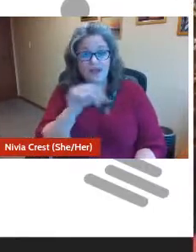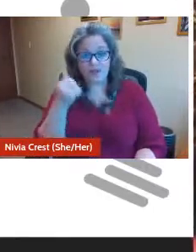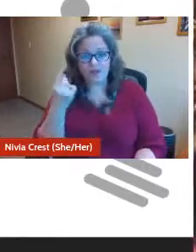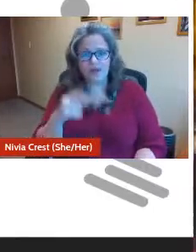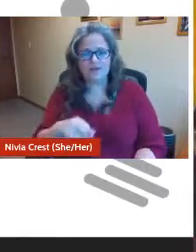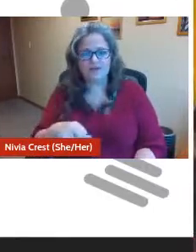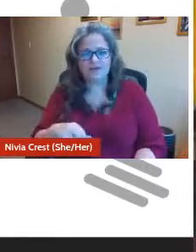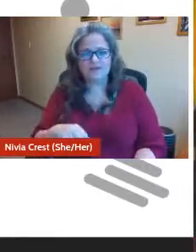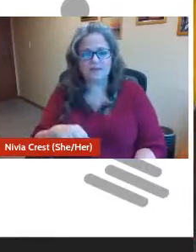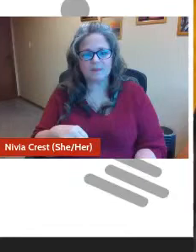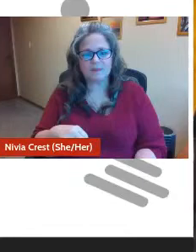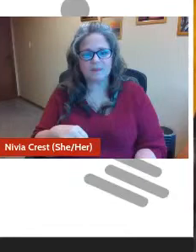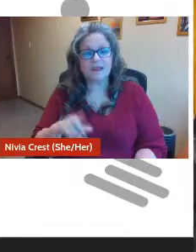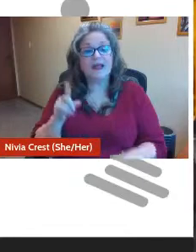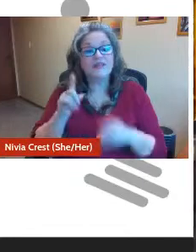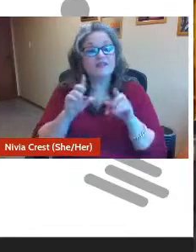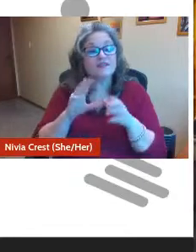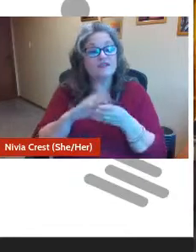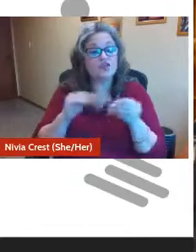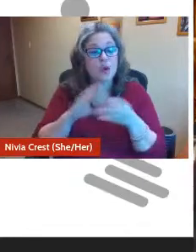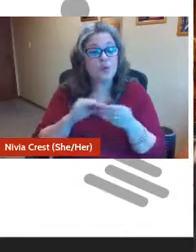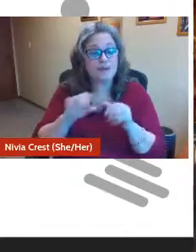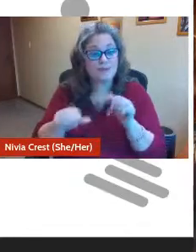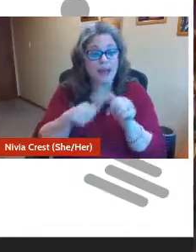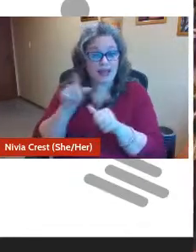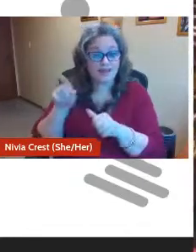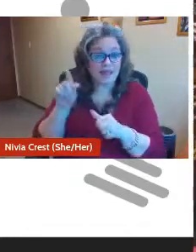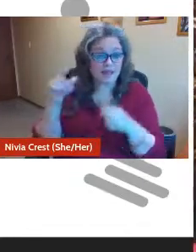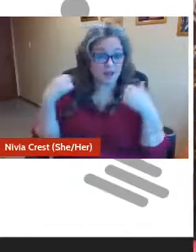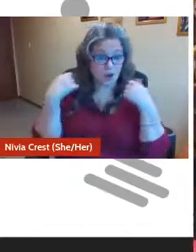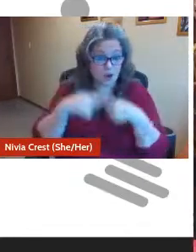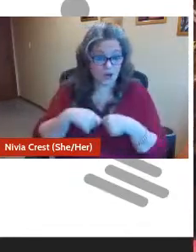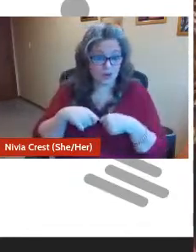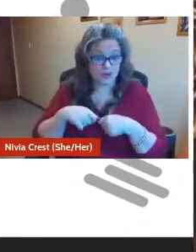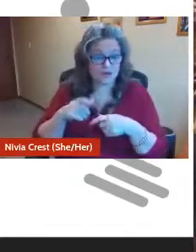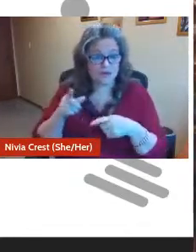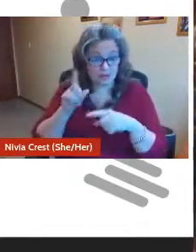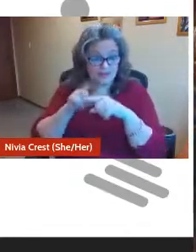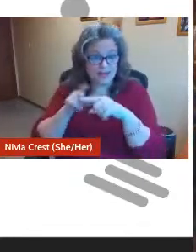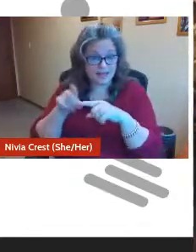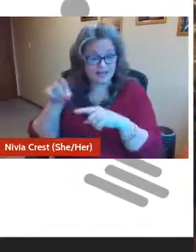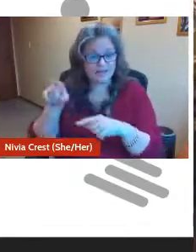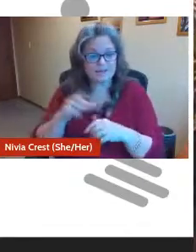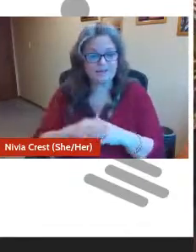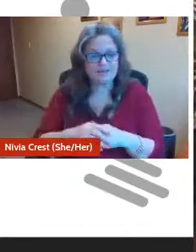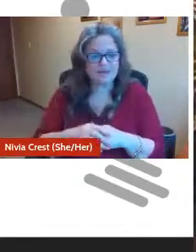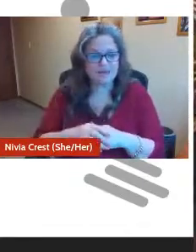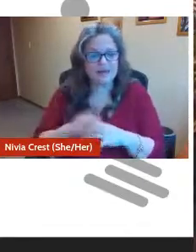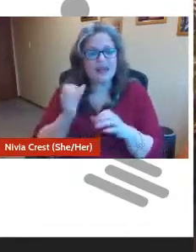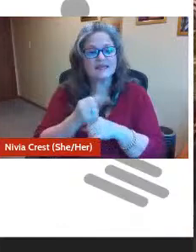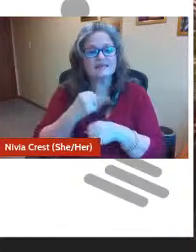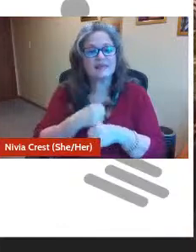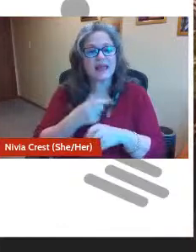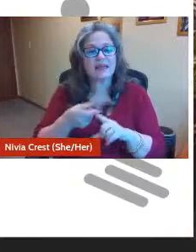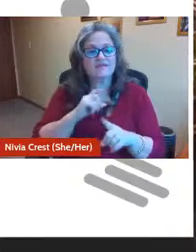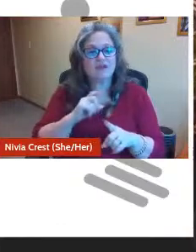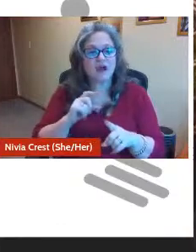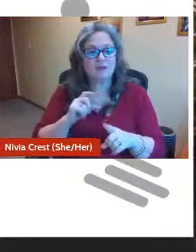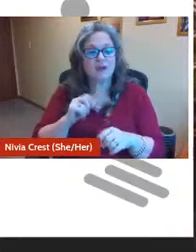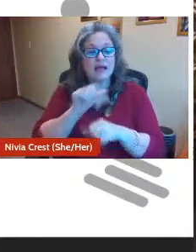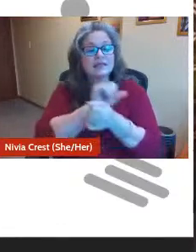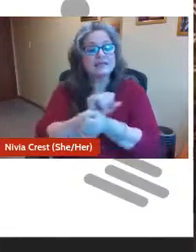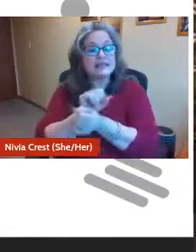Yeah. Okay. And the story that's behind that coat on the door is, it was made from a slave